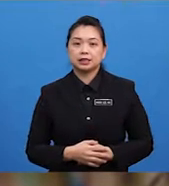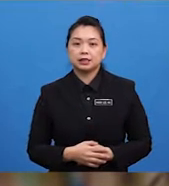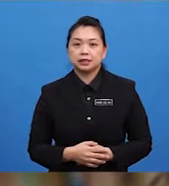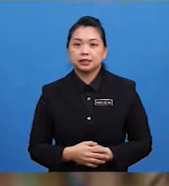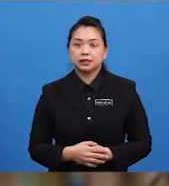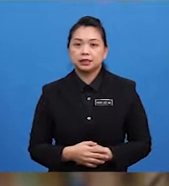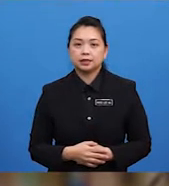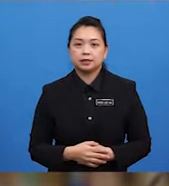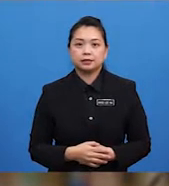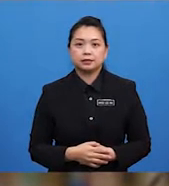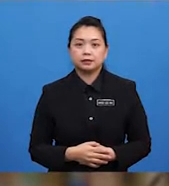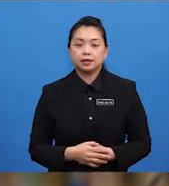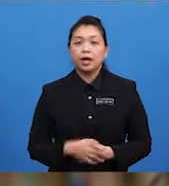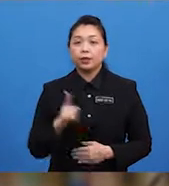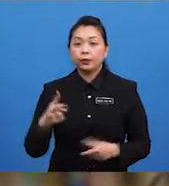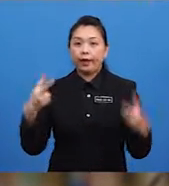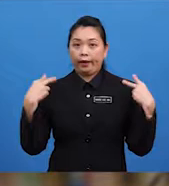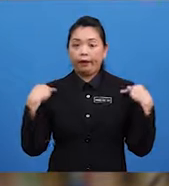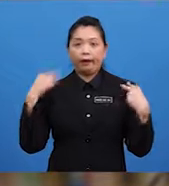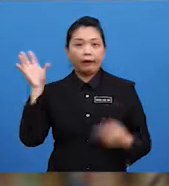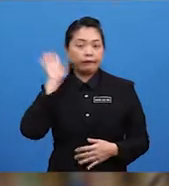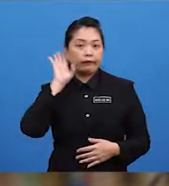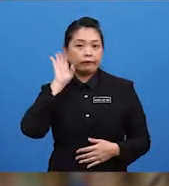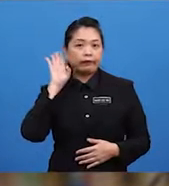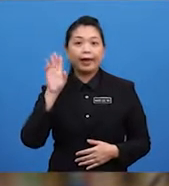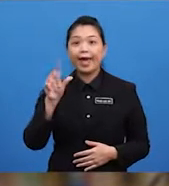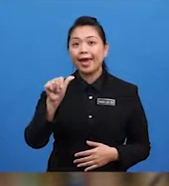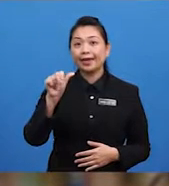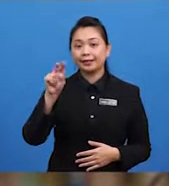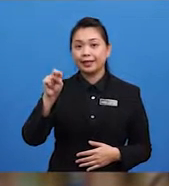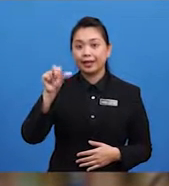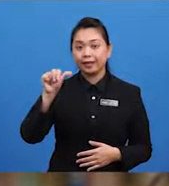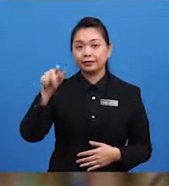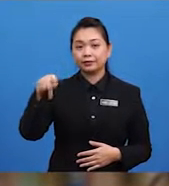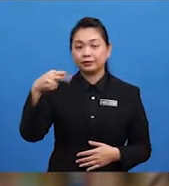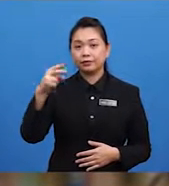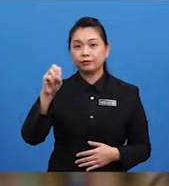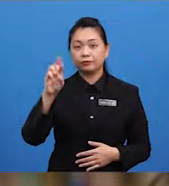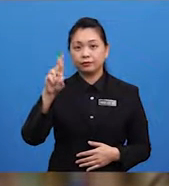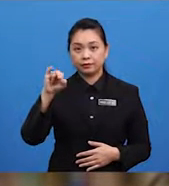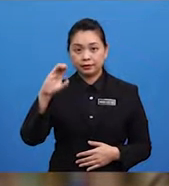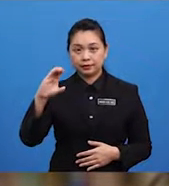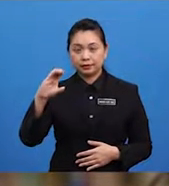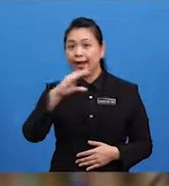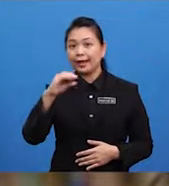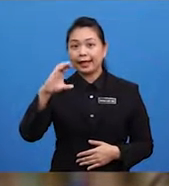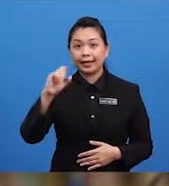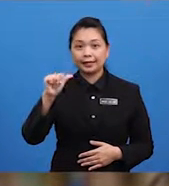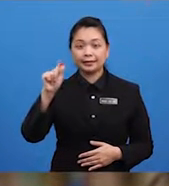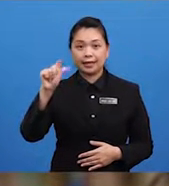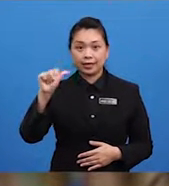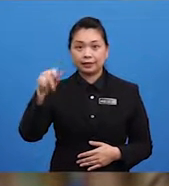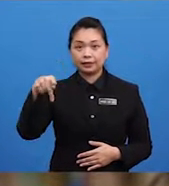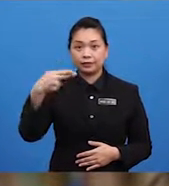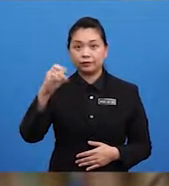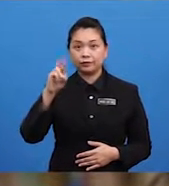What references? You have heard of anaphoric and cataphoric references, yes? No? Maybe